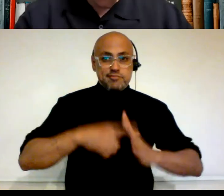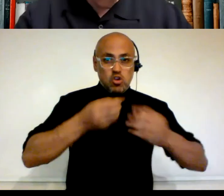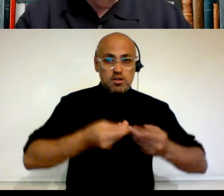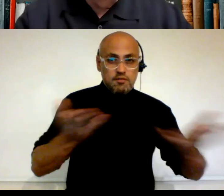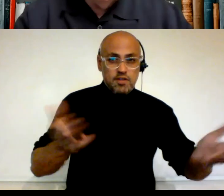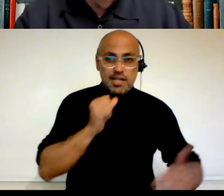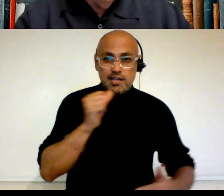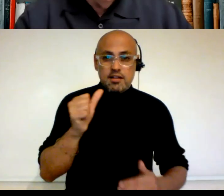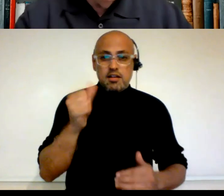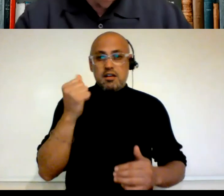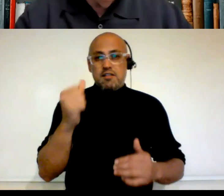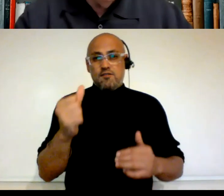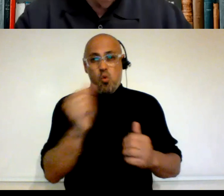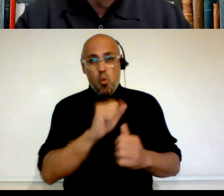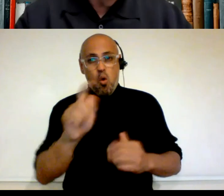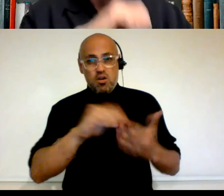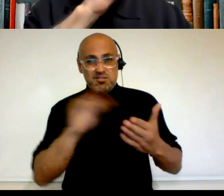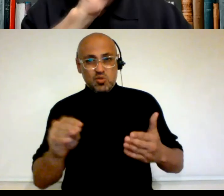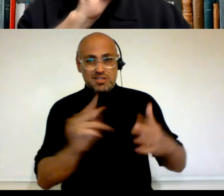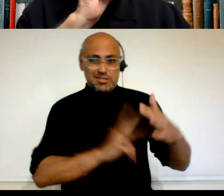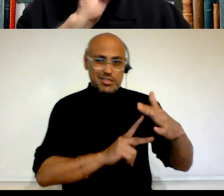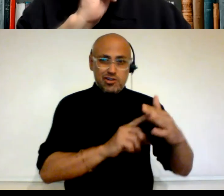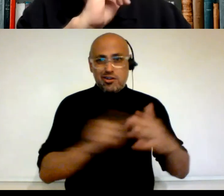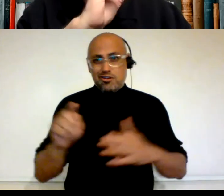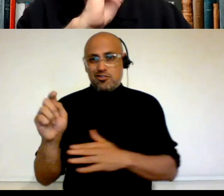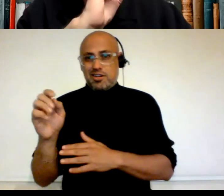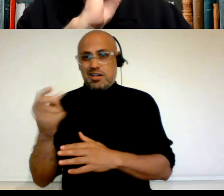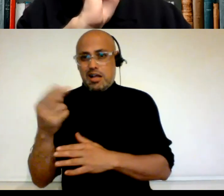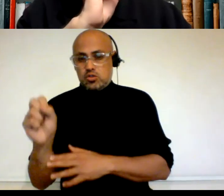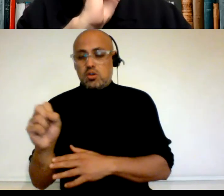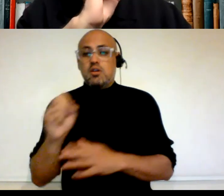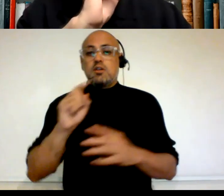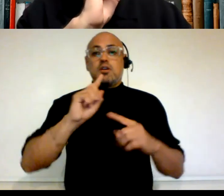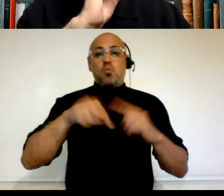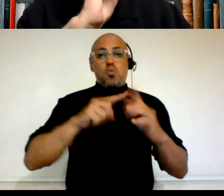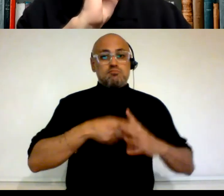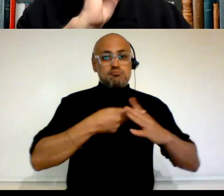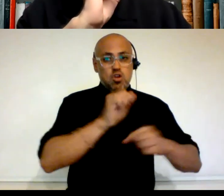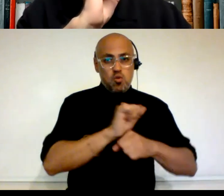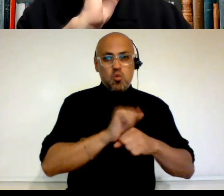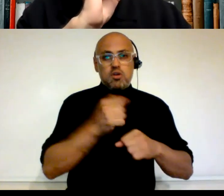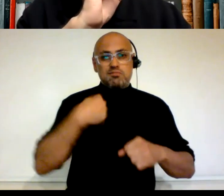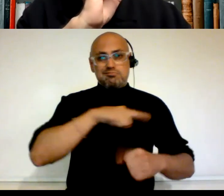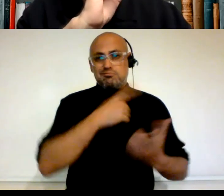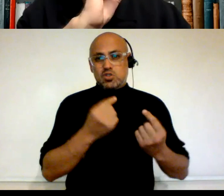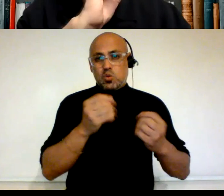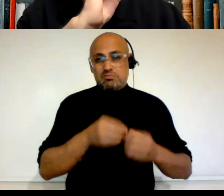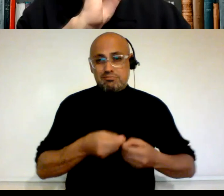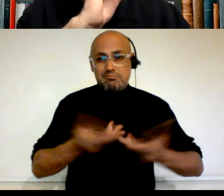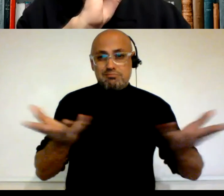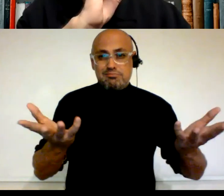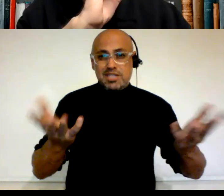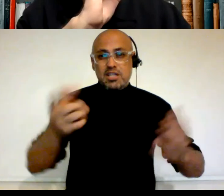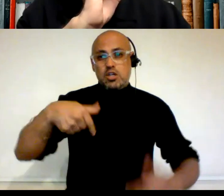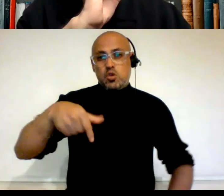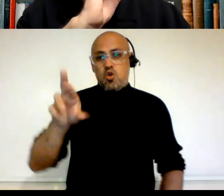ed, also to kindergarten students. So at the start of the work, we deployed the QR code